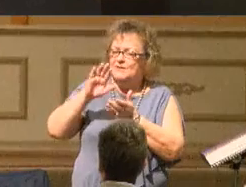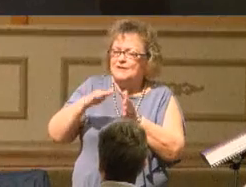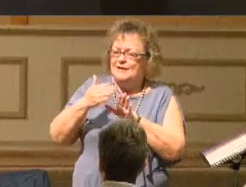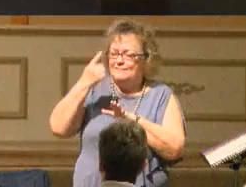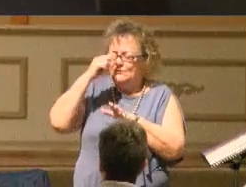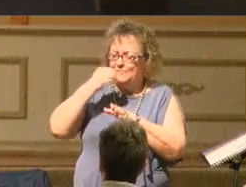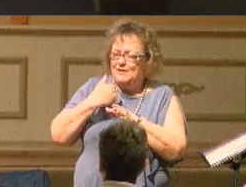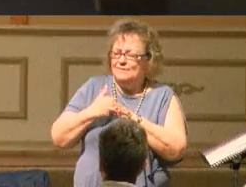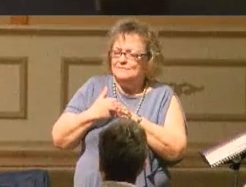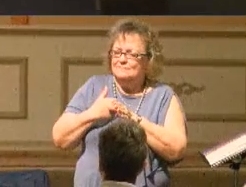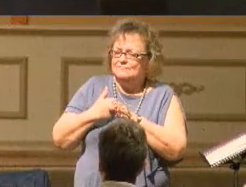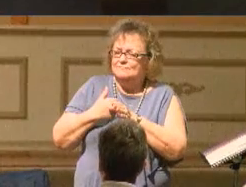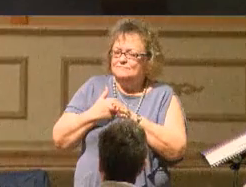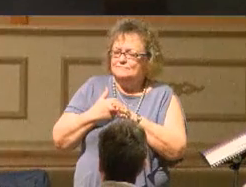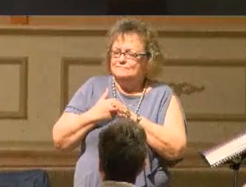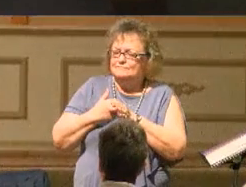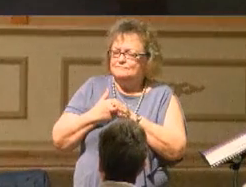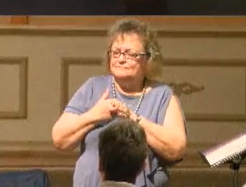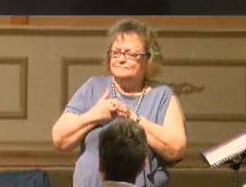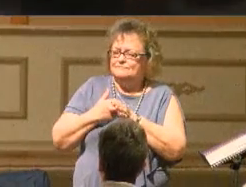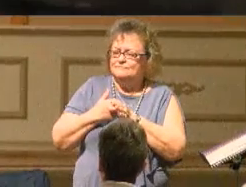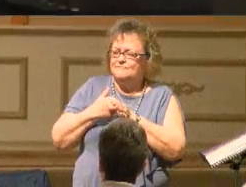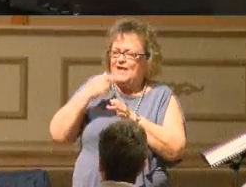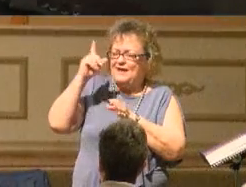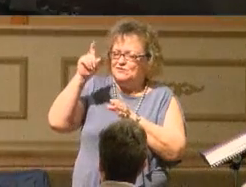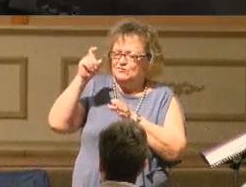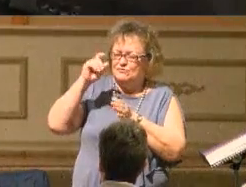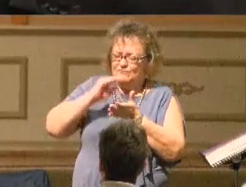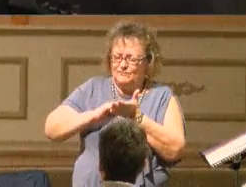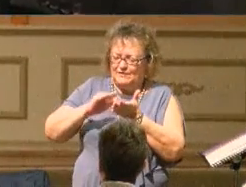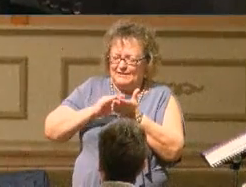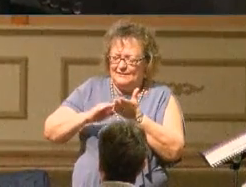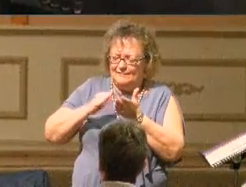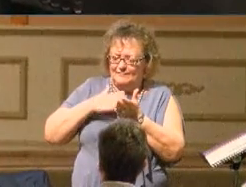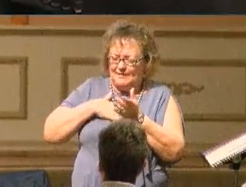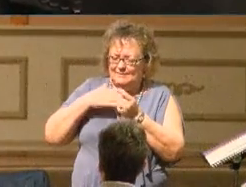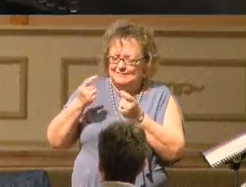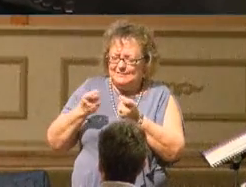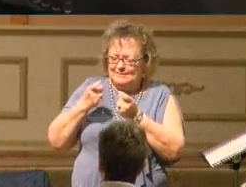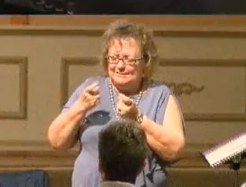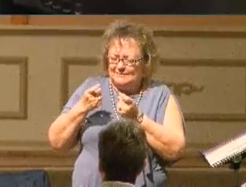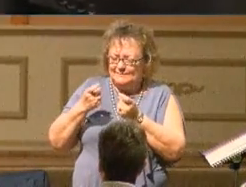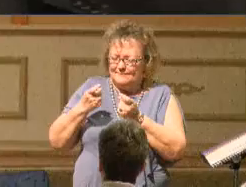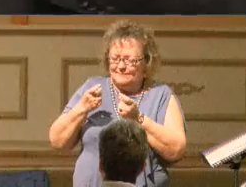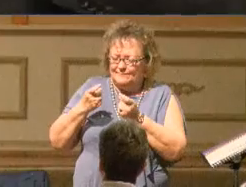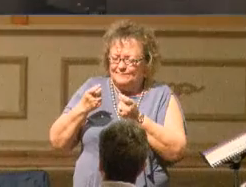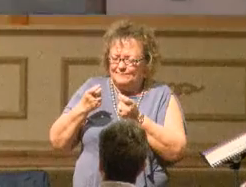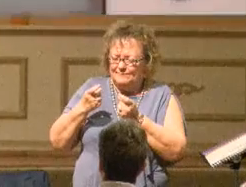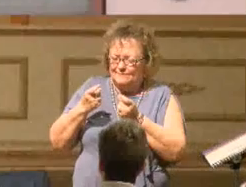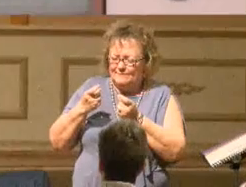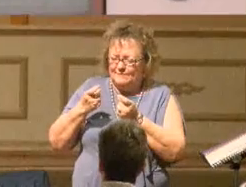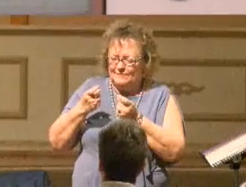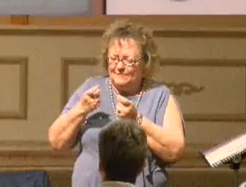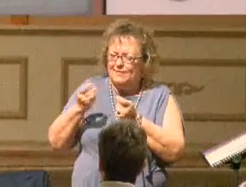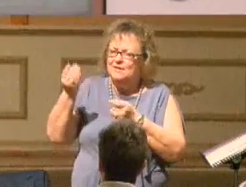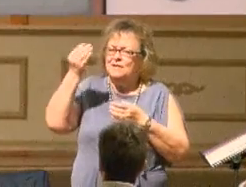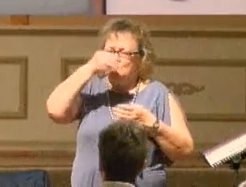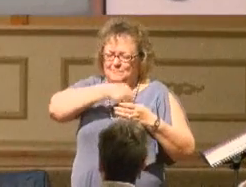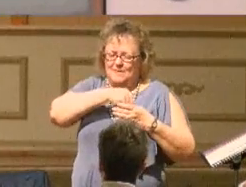me. And I ask you to forgive my sins. Come into my heart and my